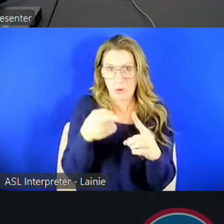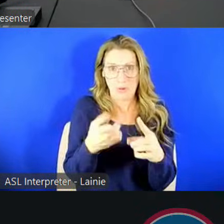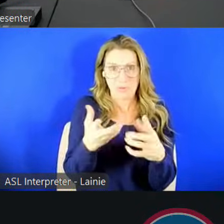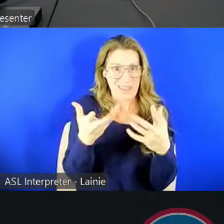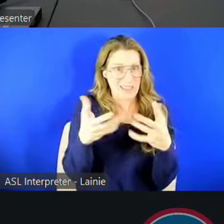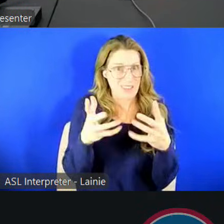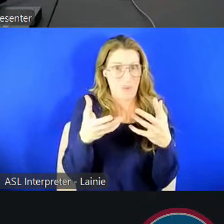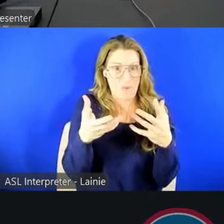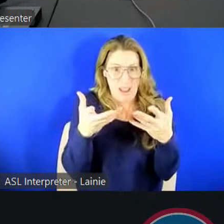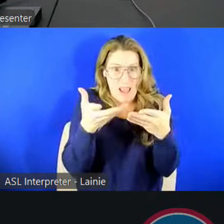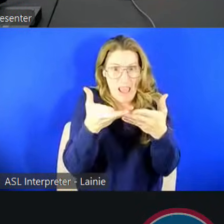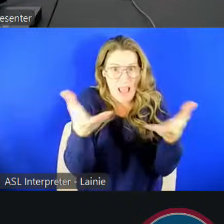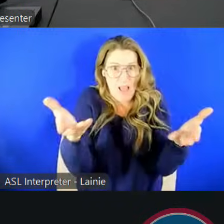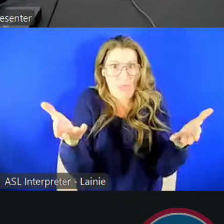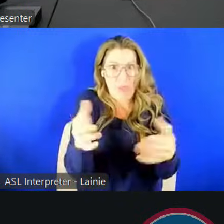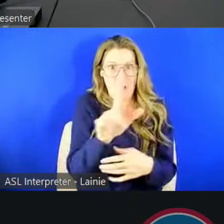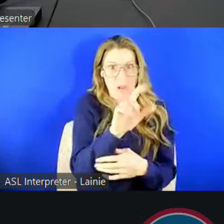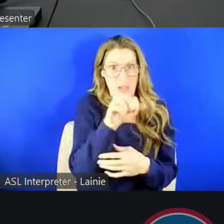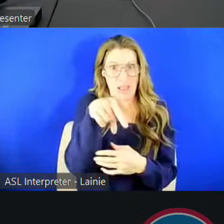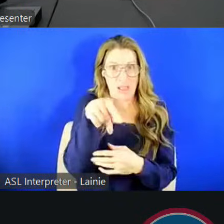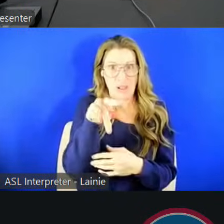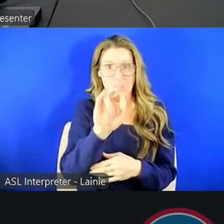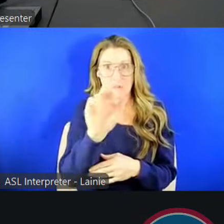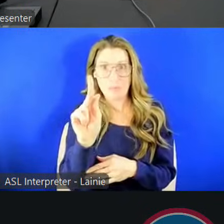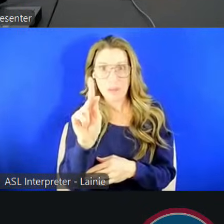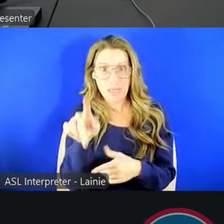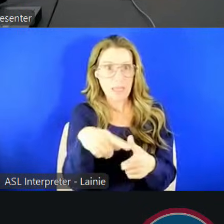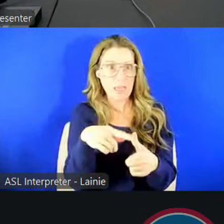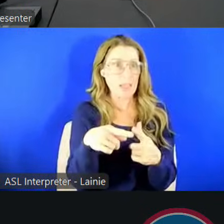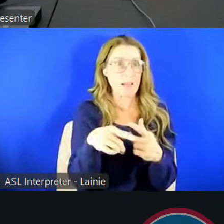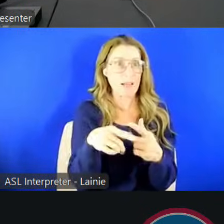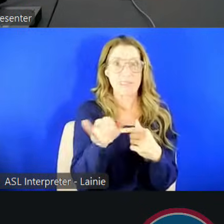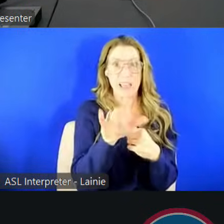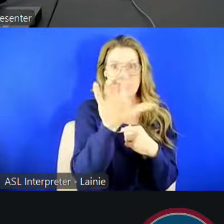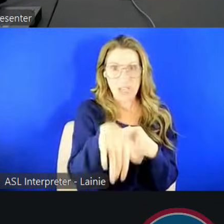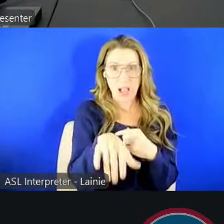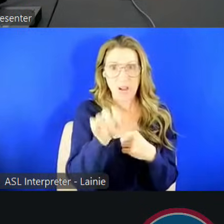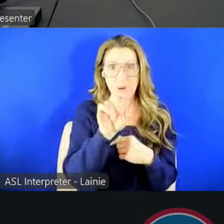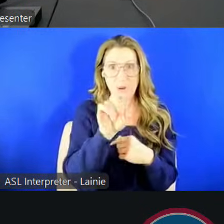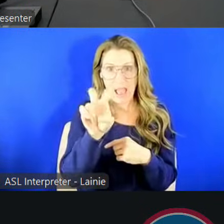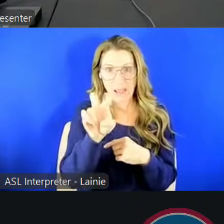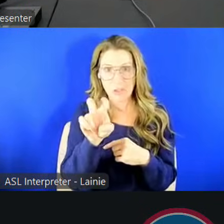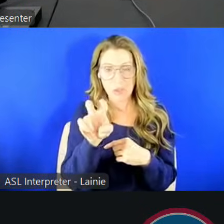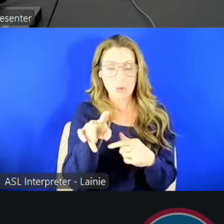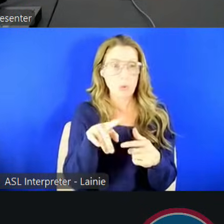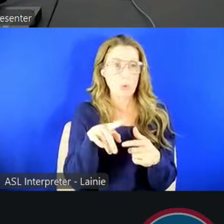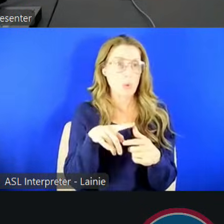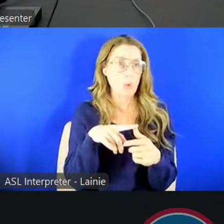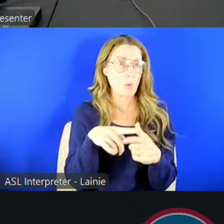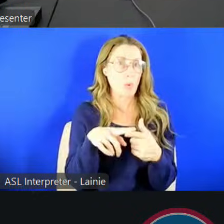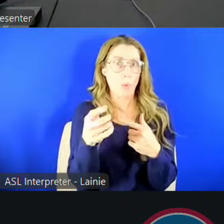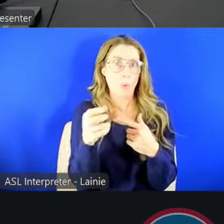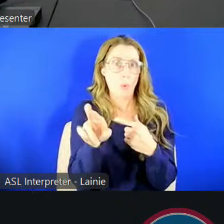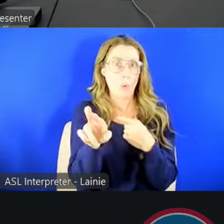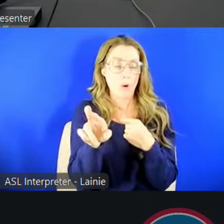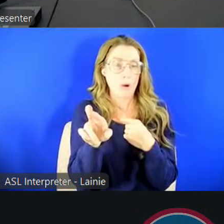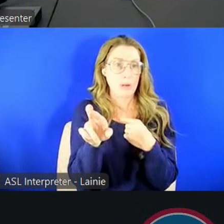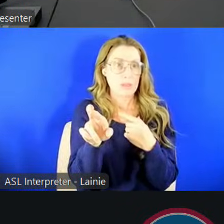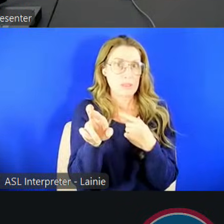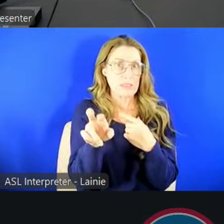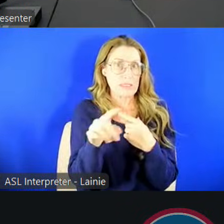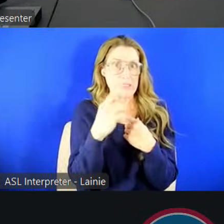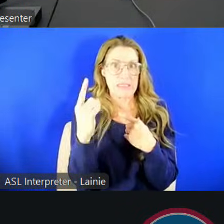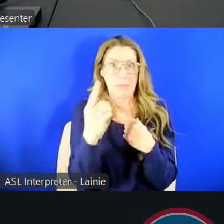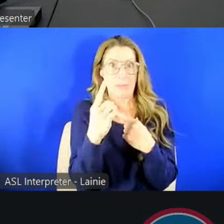kind of like a loop link or like Chicago Avenue, or is it something